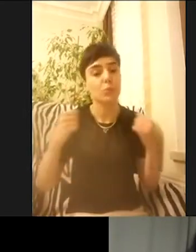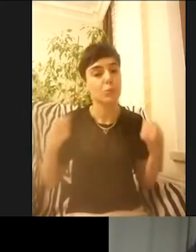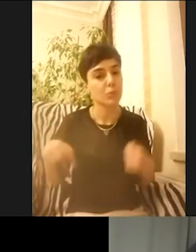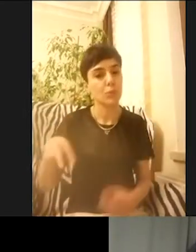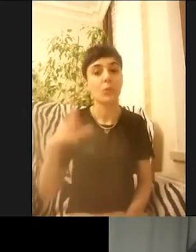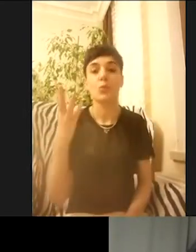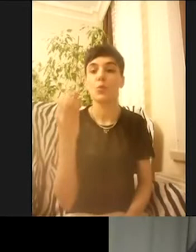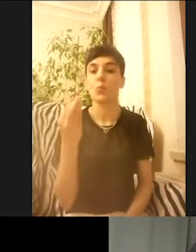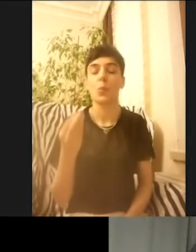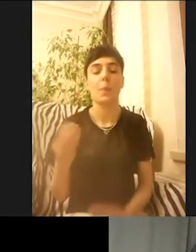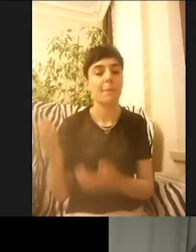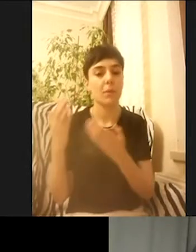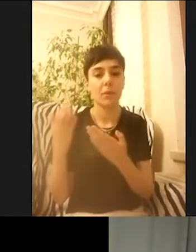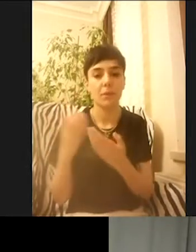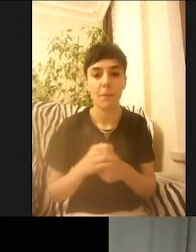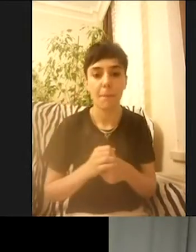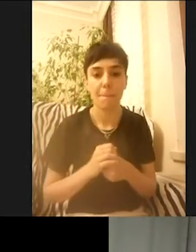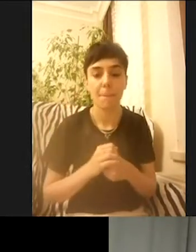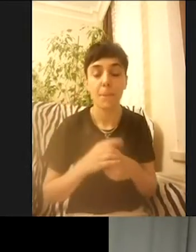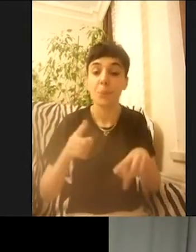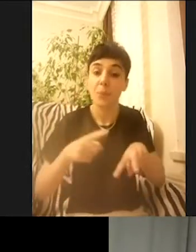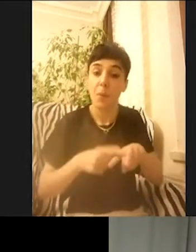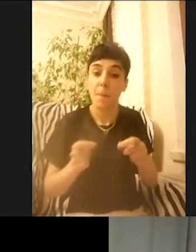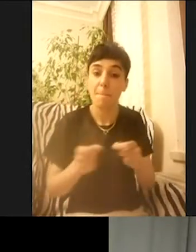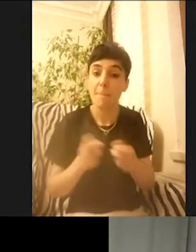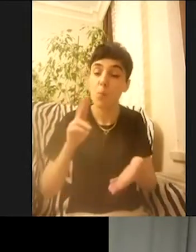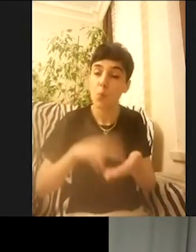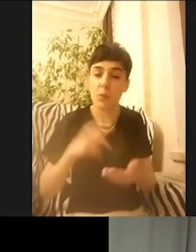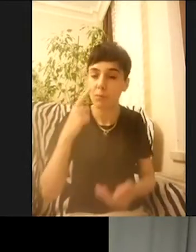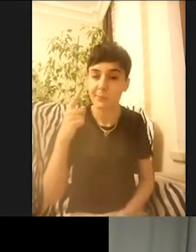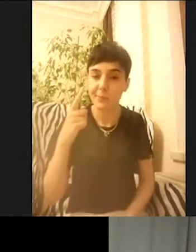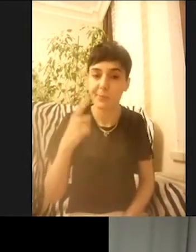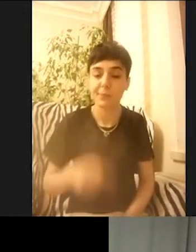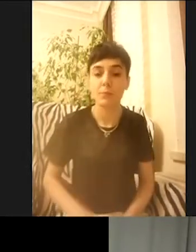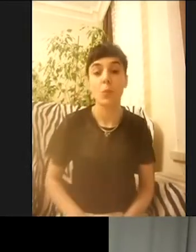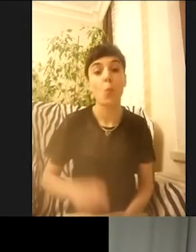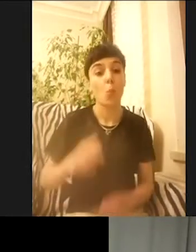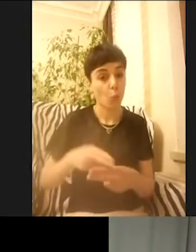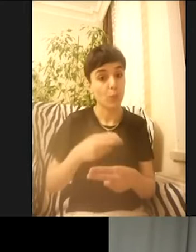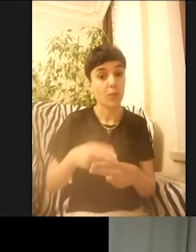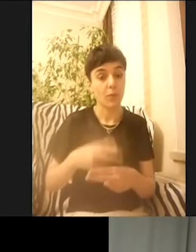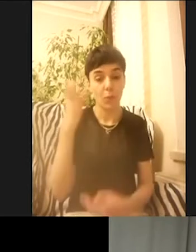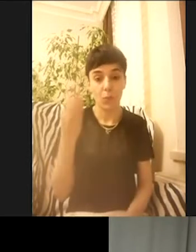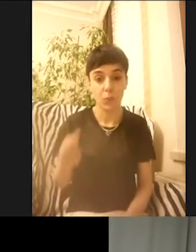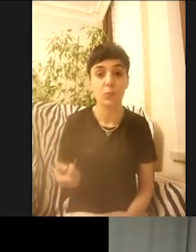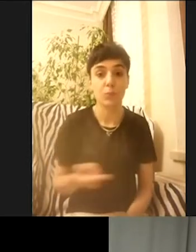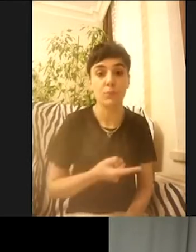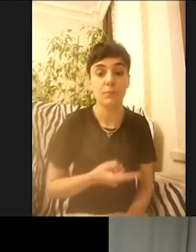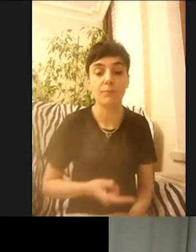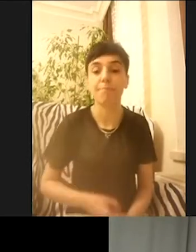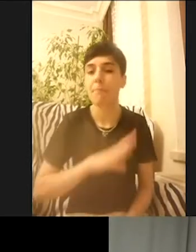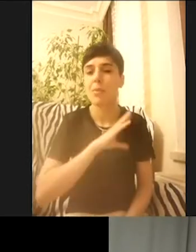where it could be done in the most peaceful and democratic way could be Istanbul, we thought. This could actually be a